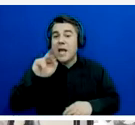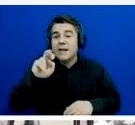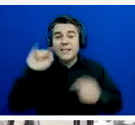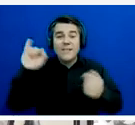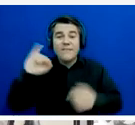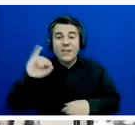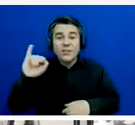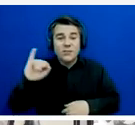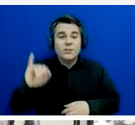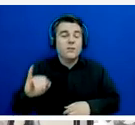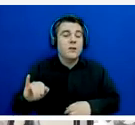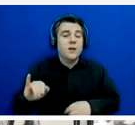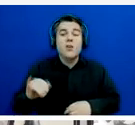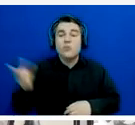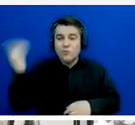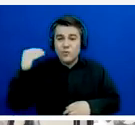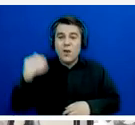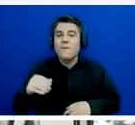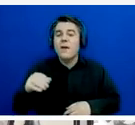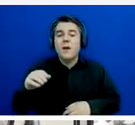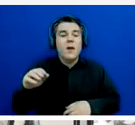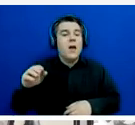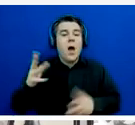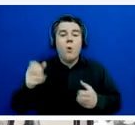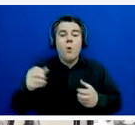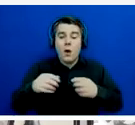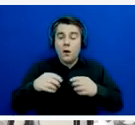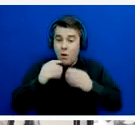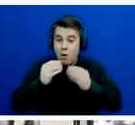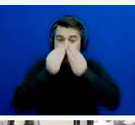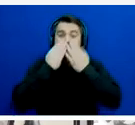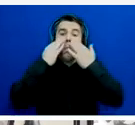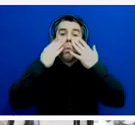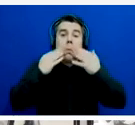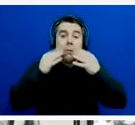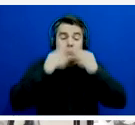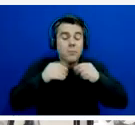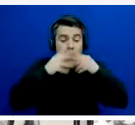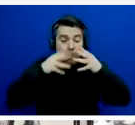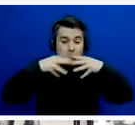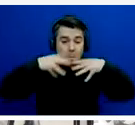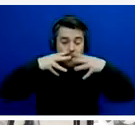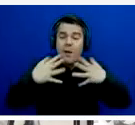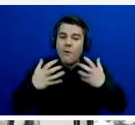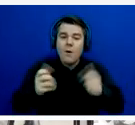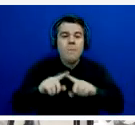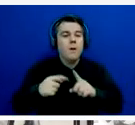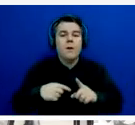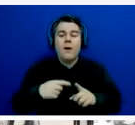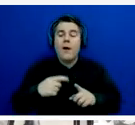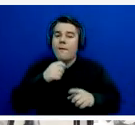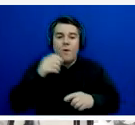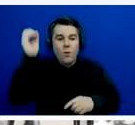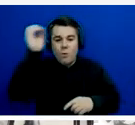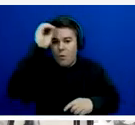pot to flush things out because I wanted something natural. Turns out it was gut health related. I had no idea. Around